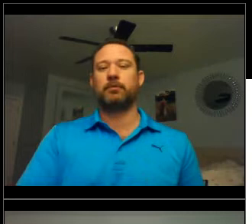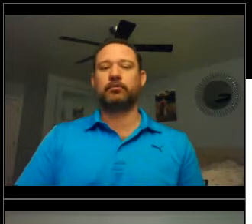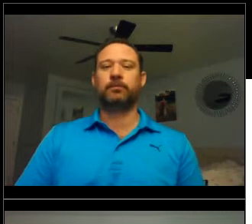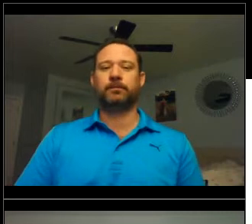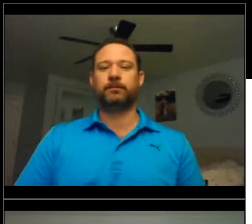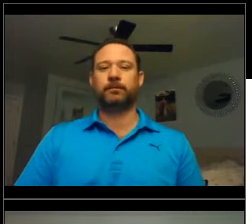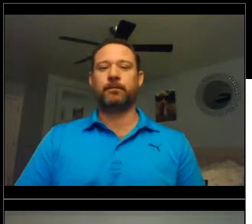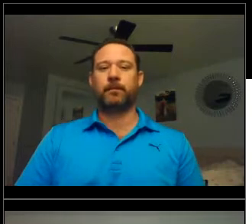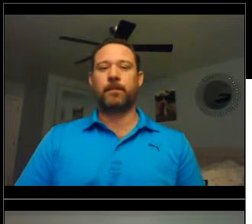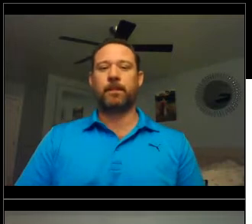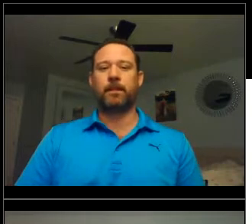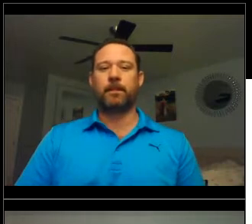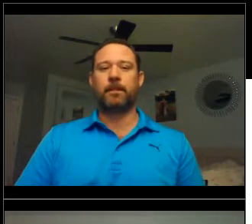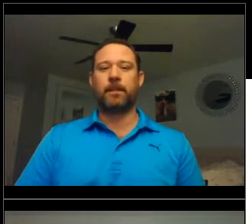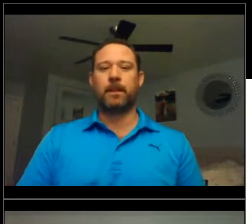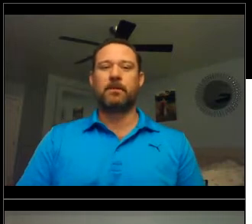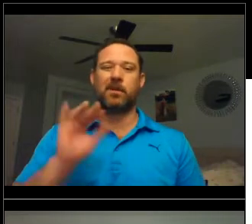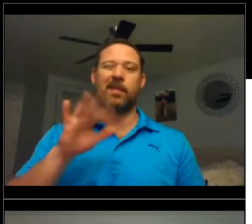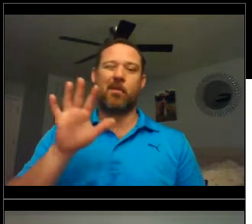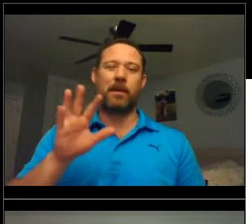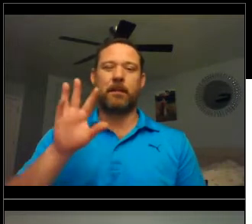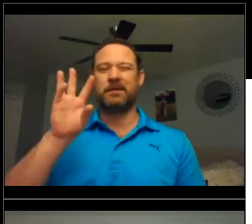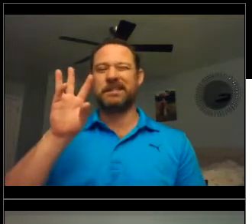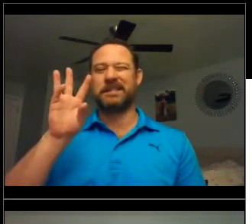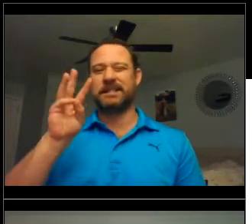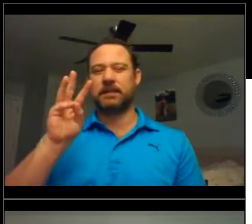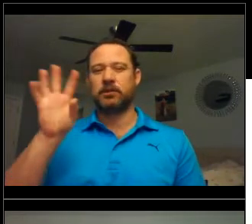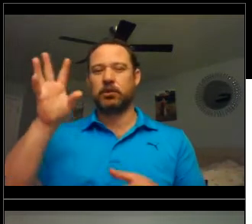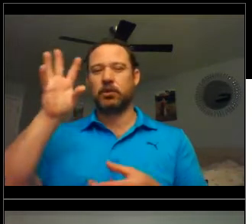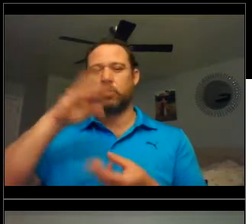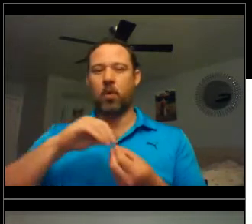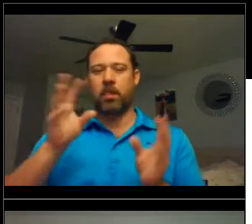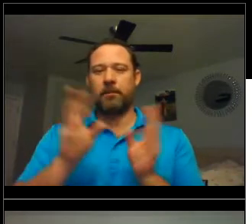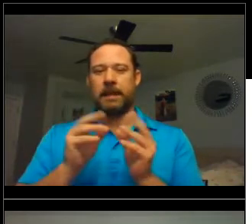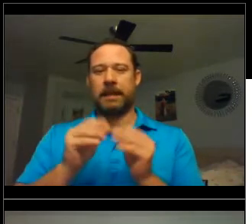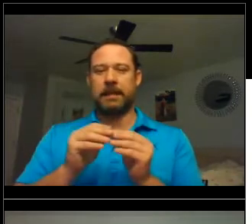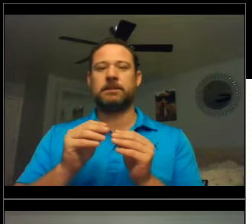so that will be about 6 possible meetings a year.